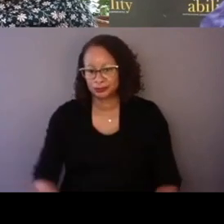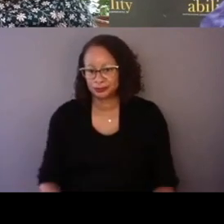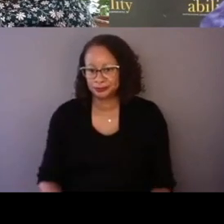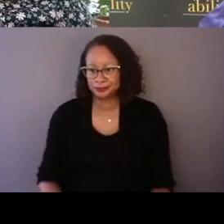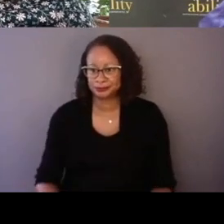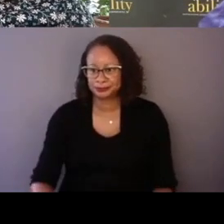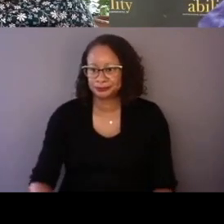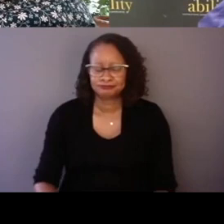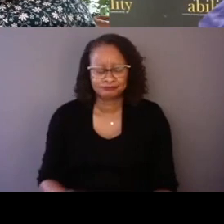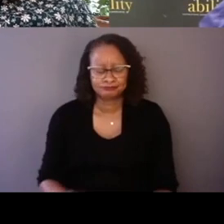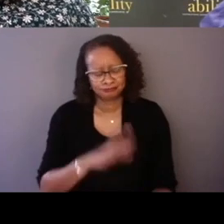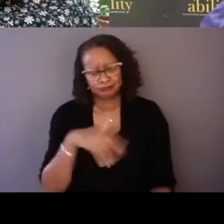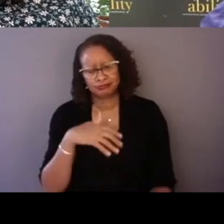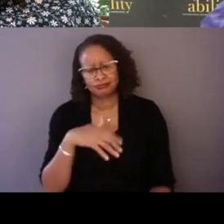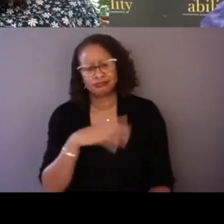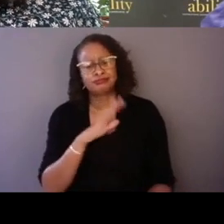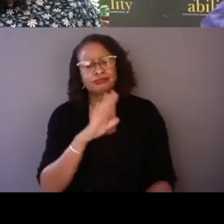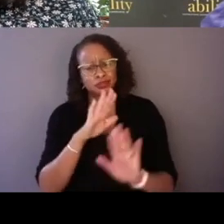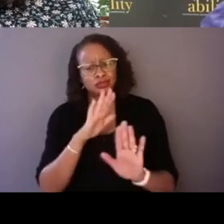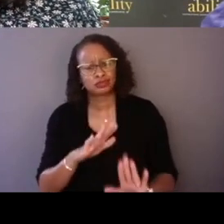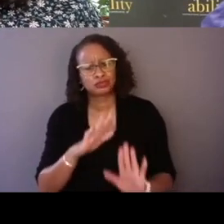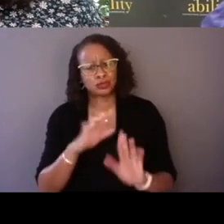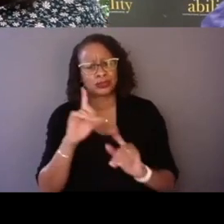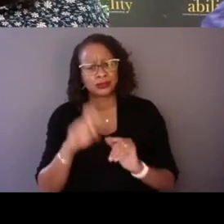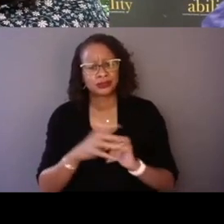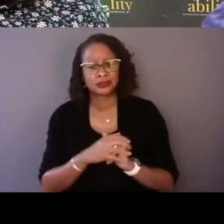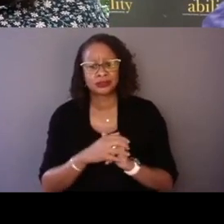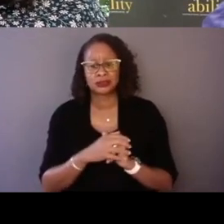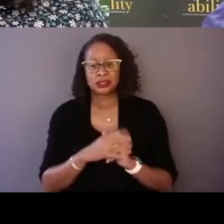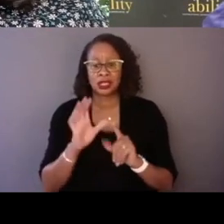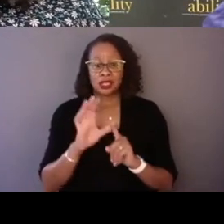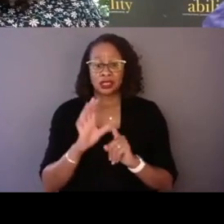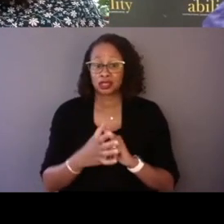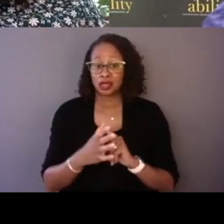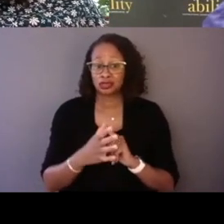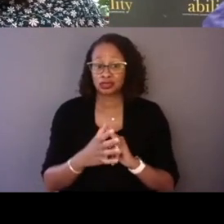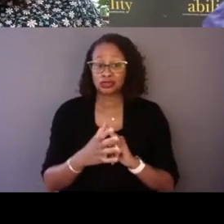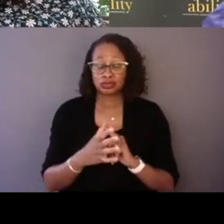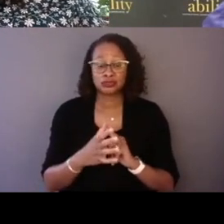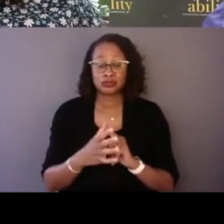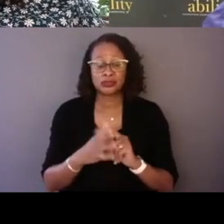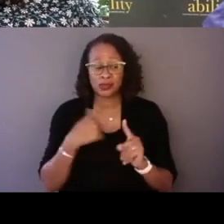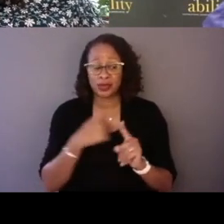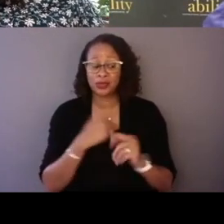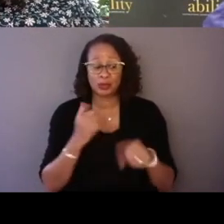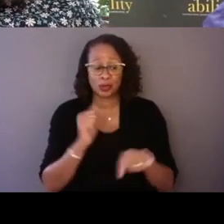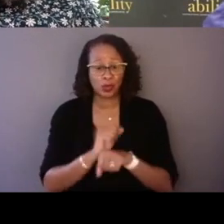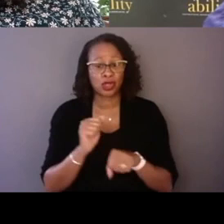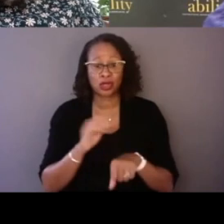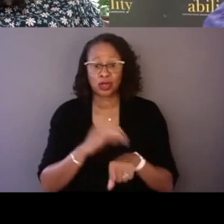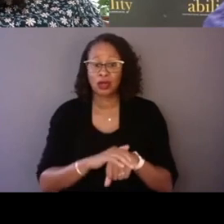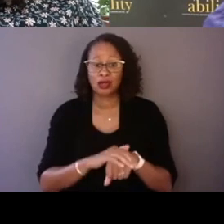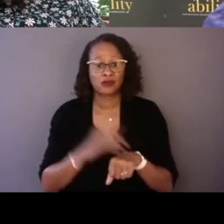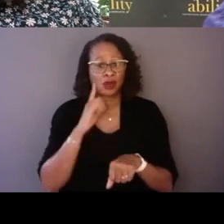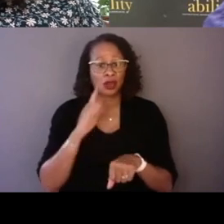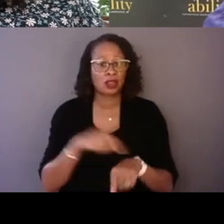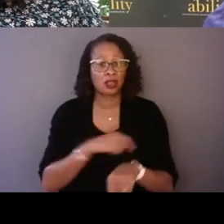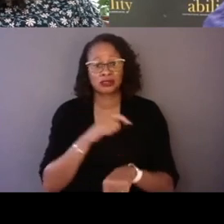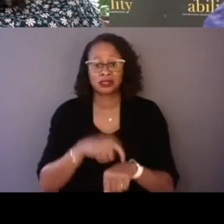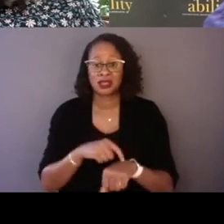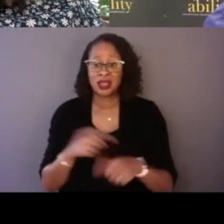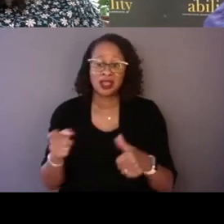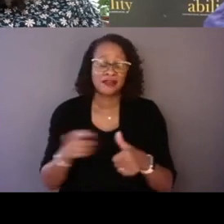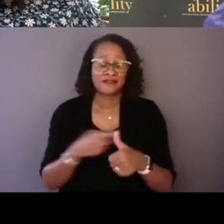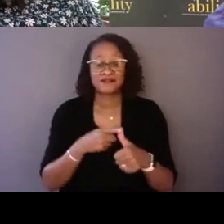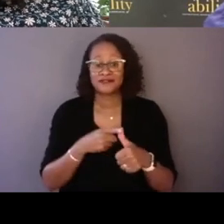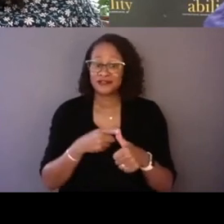great question. Really, this culture building is something that we at Hillel have been working on for quite a while now. And one of the first steps in us